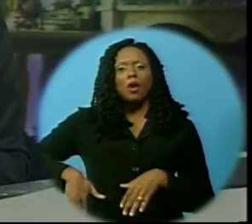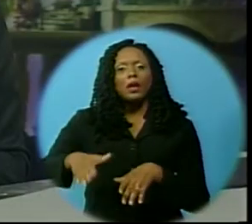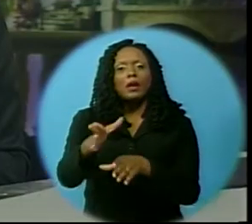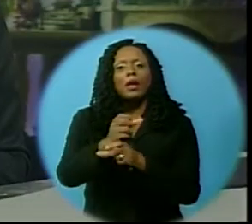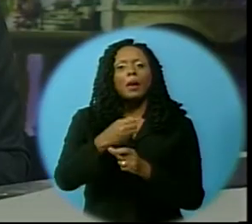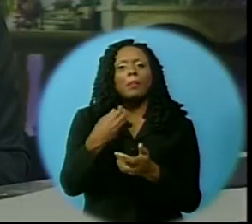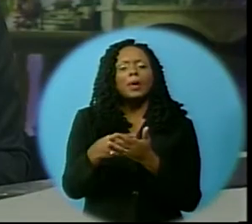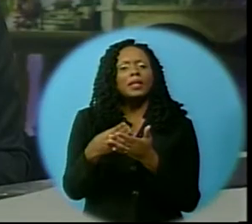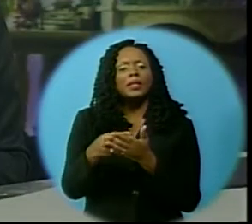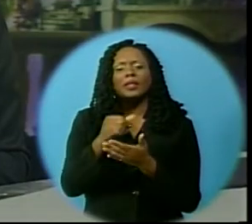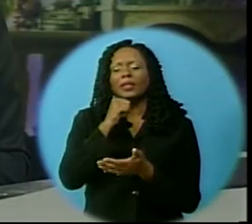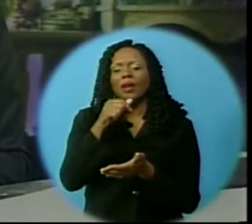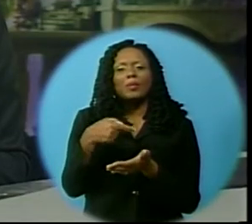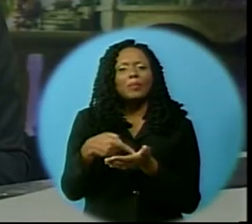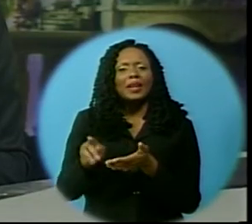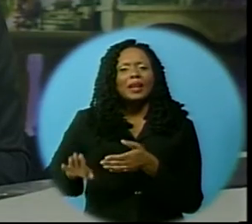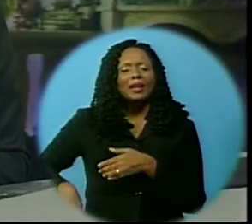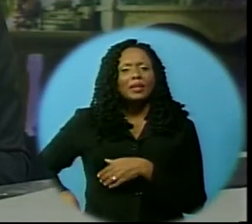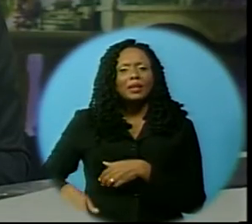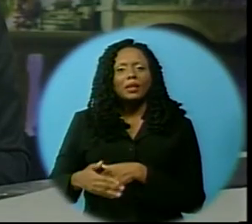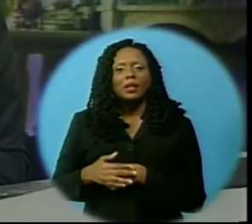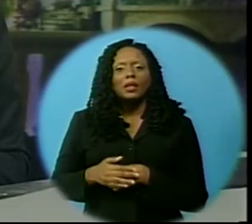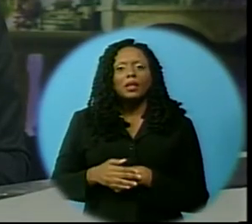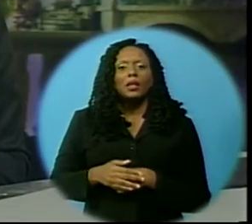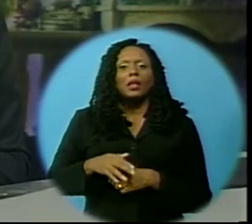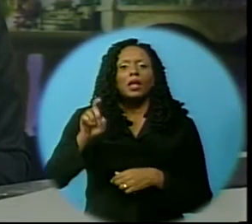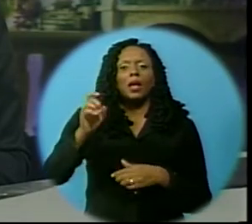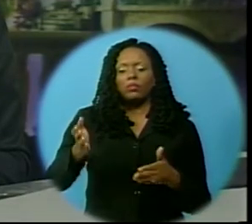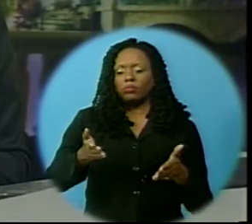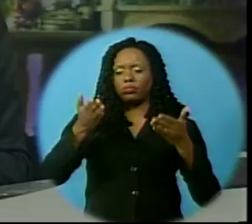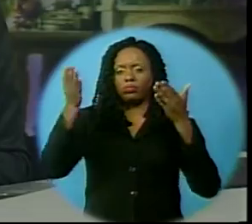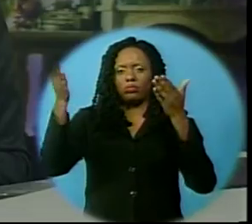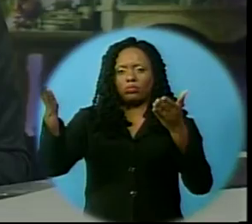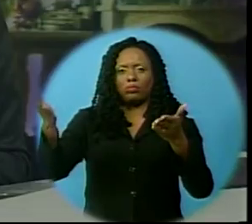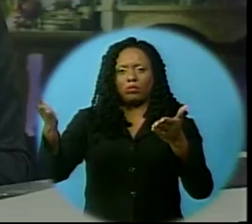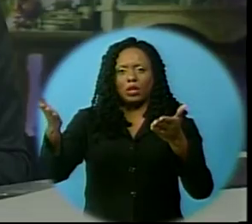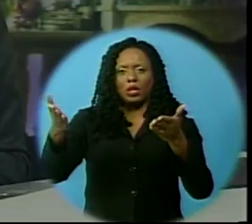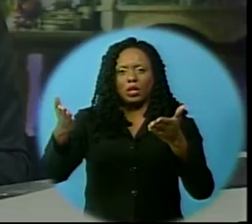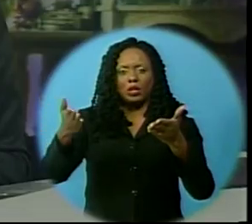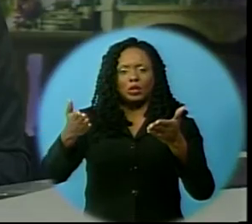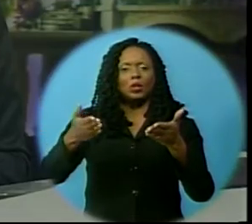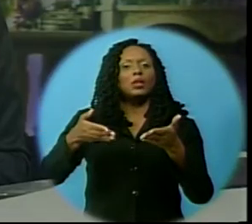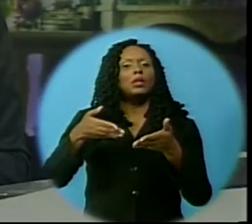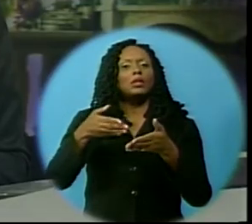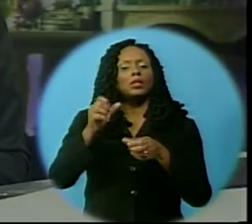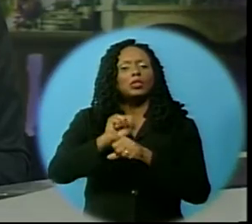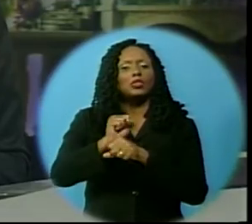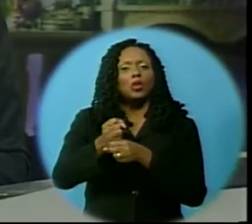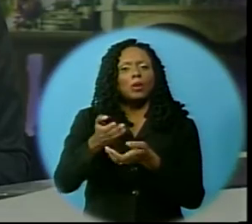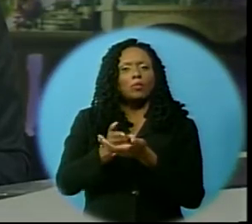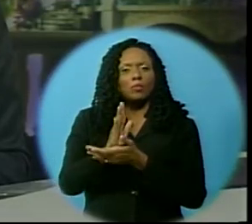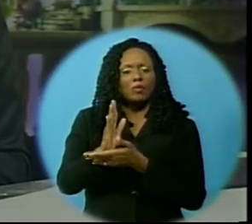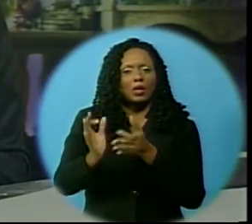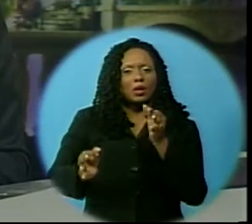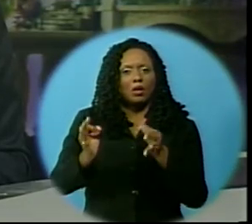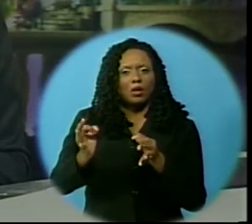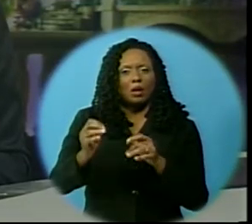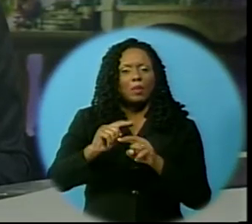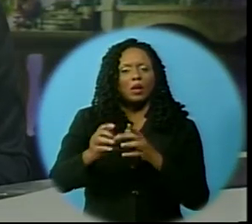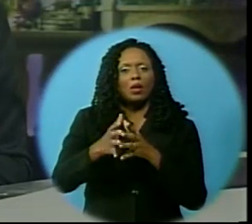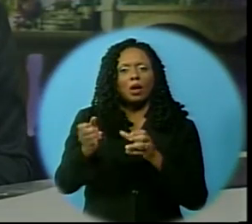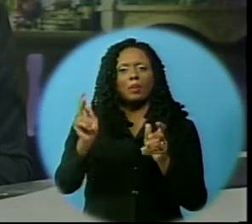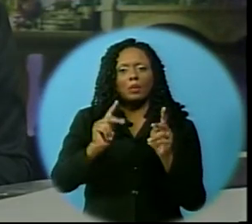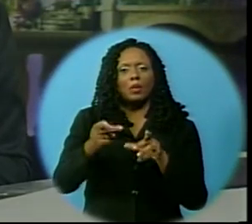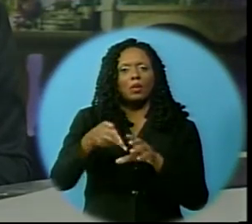year. Their case is expected to go before the Employment Rights Tribunal, which has had some problems with the majority of its members